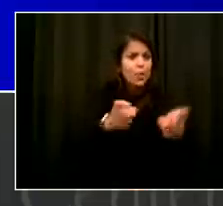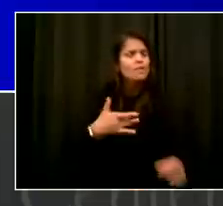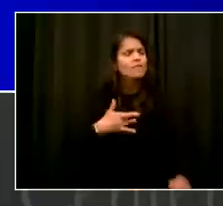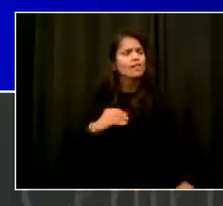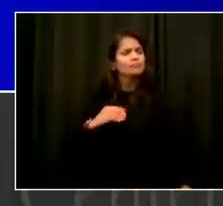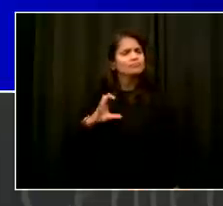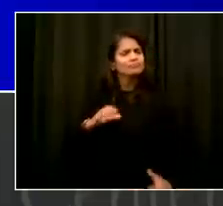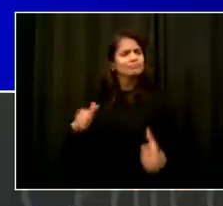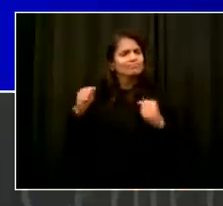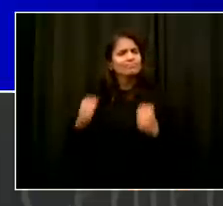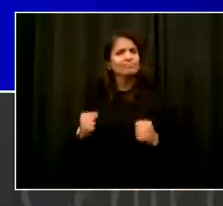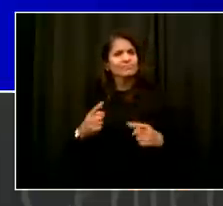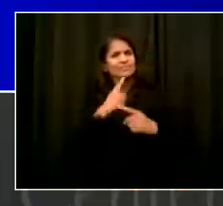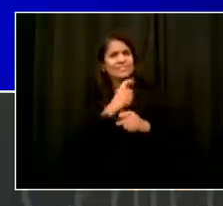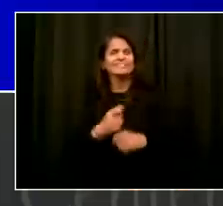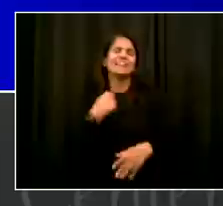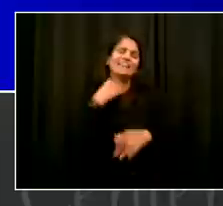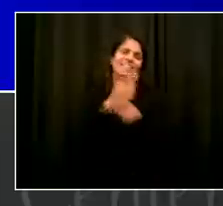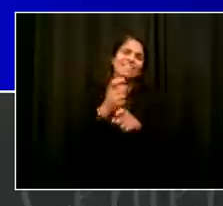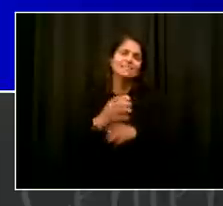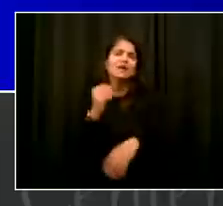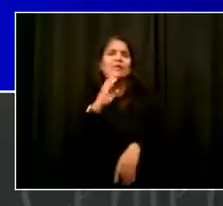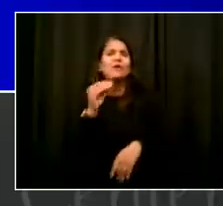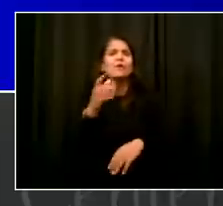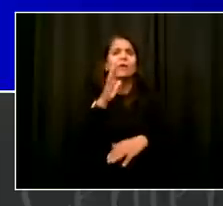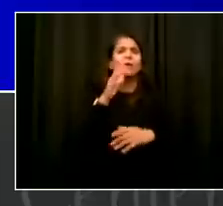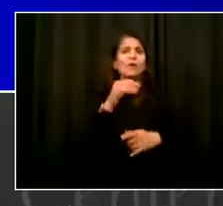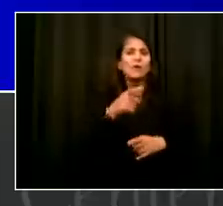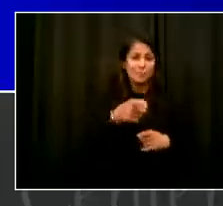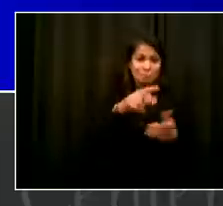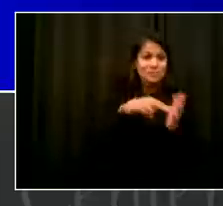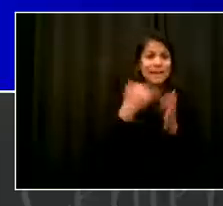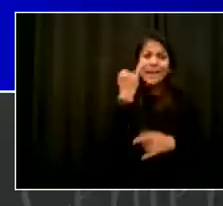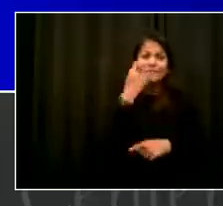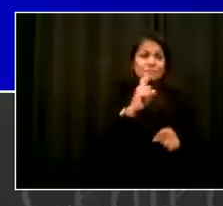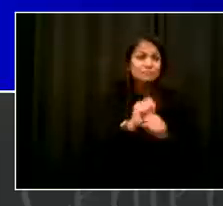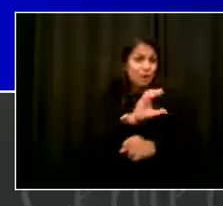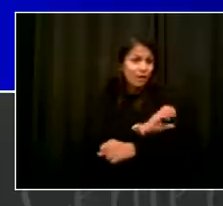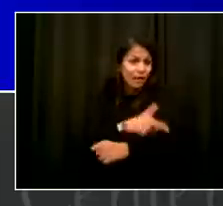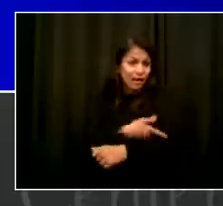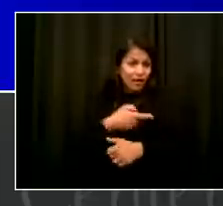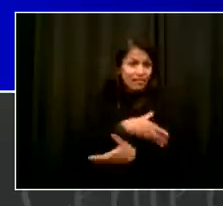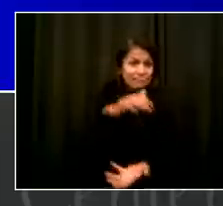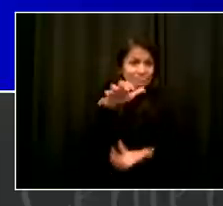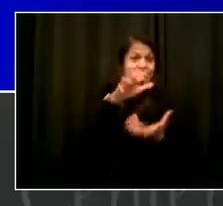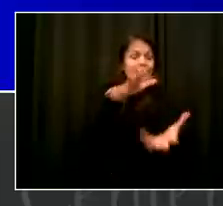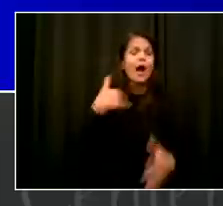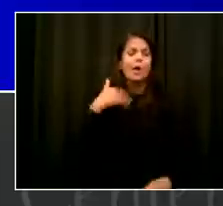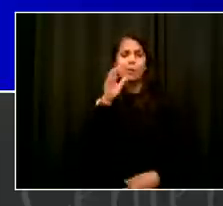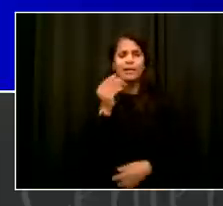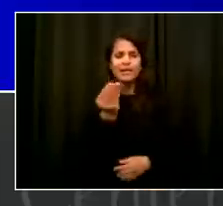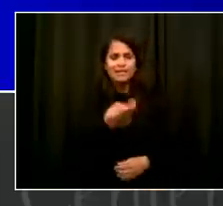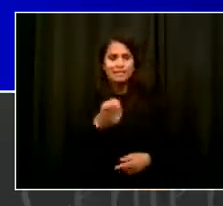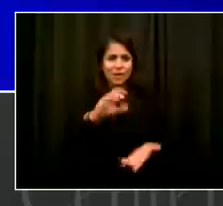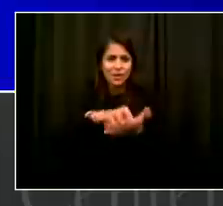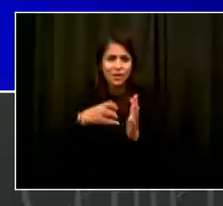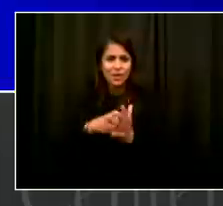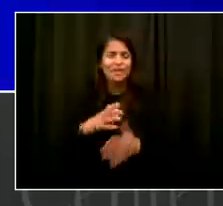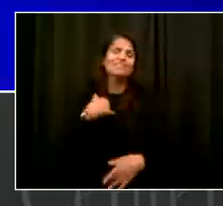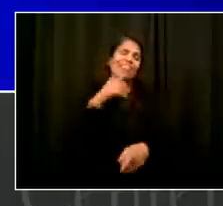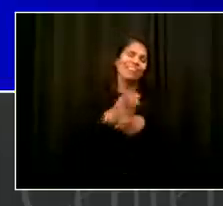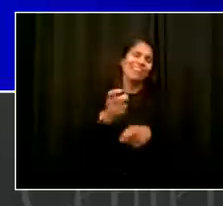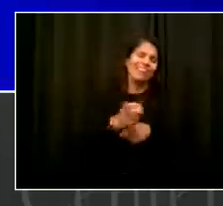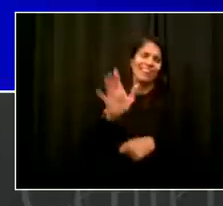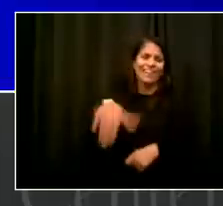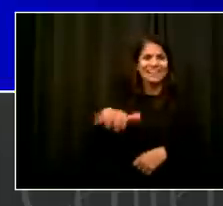benefits of giving blood, but now you have an opportunity to also win some great prizes. The Blood Center is working with us and a lot of